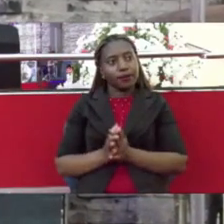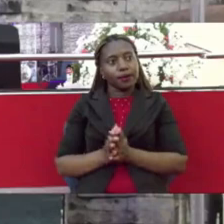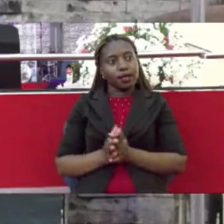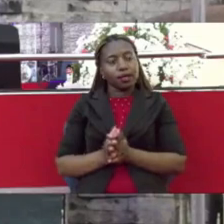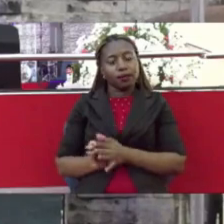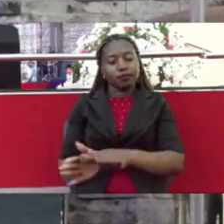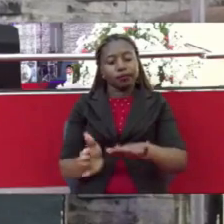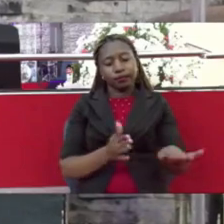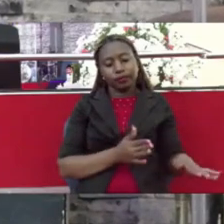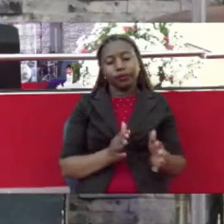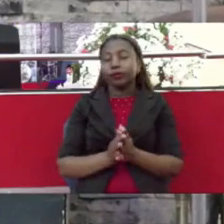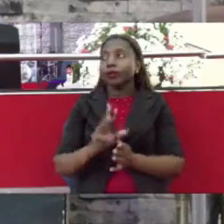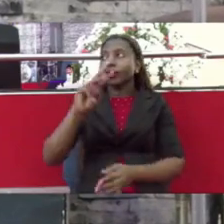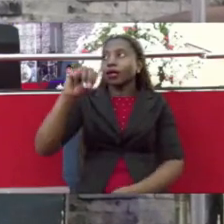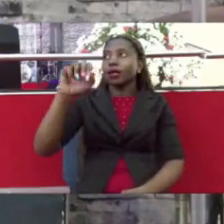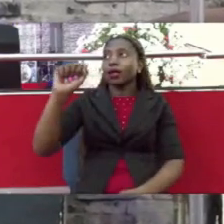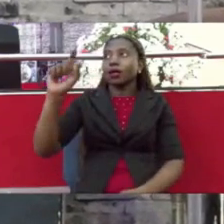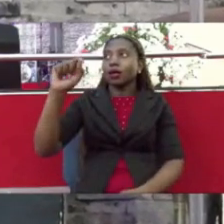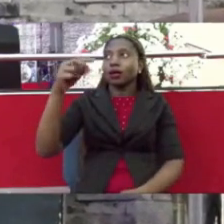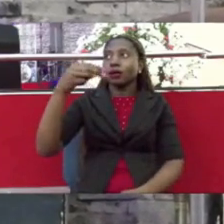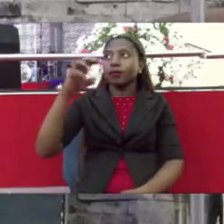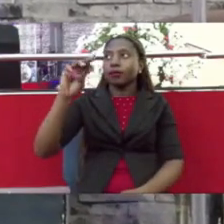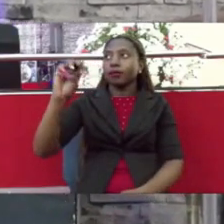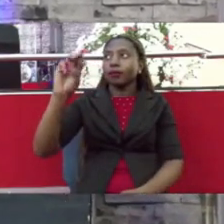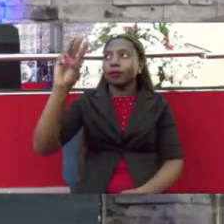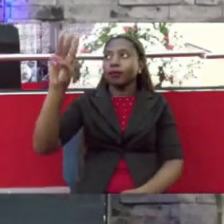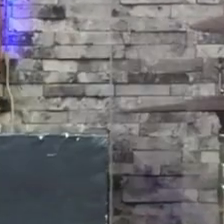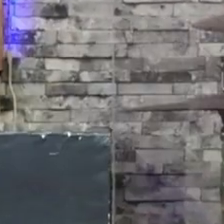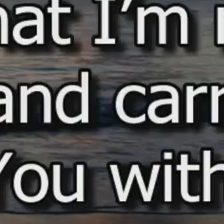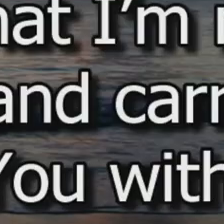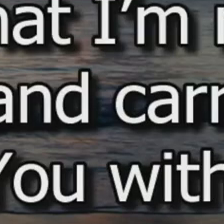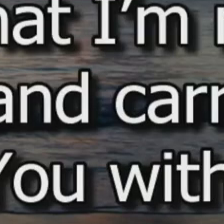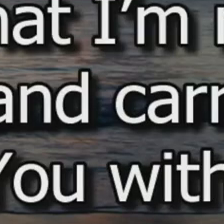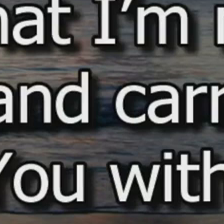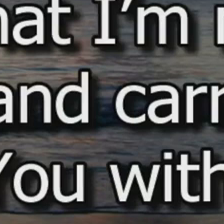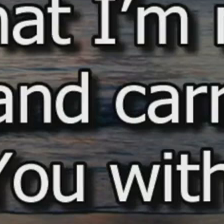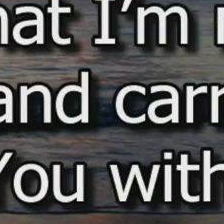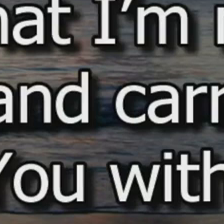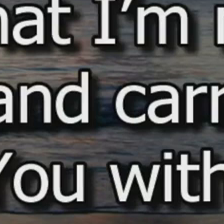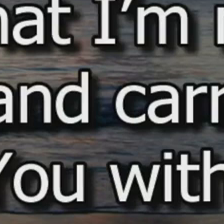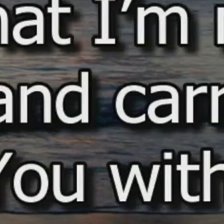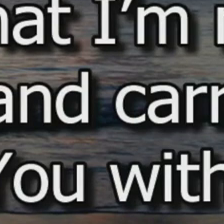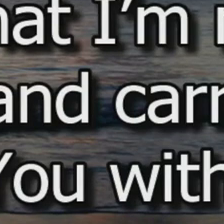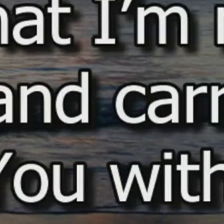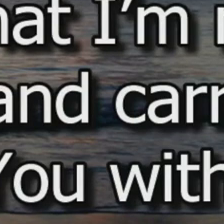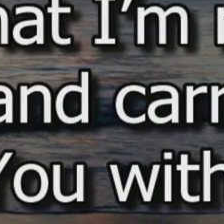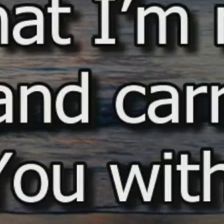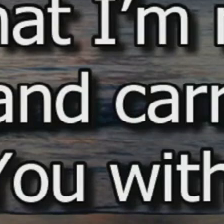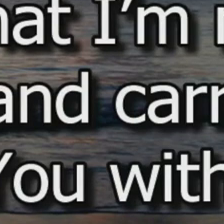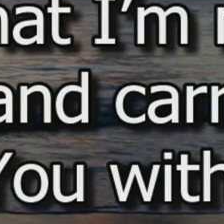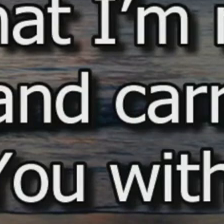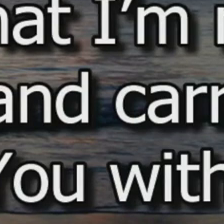at Matthew 3, 11 to 12. Mathayo 3, 11 hadi 12. And the word of God says, this